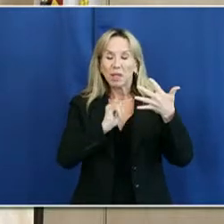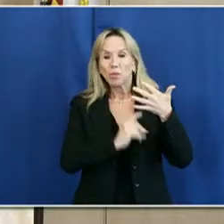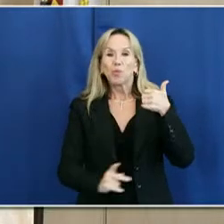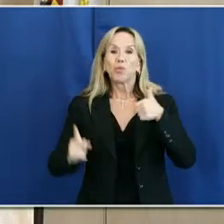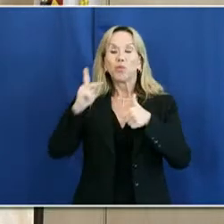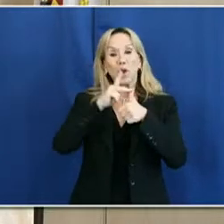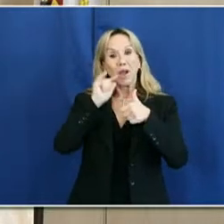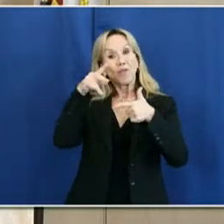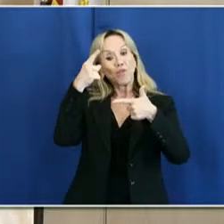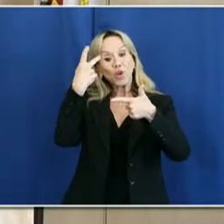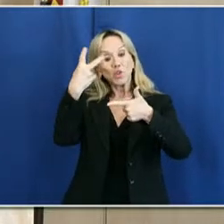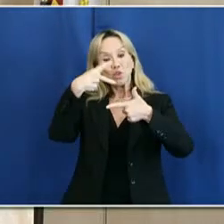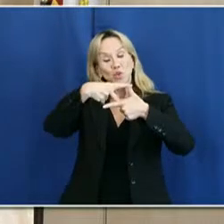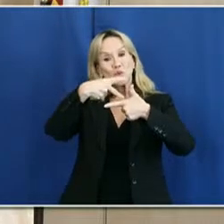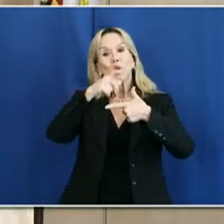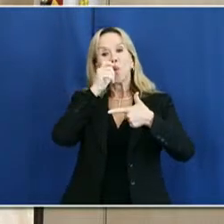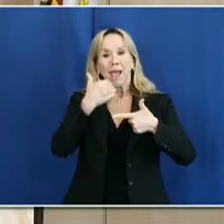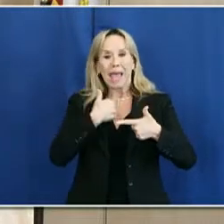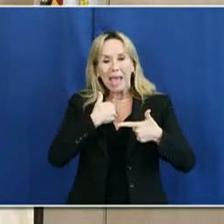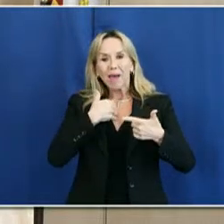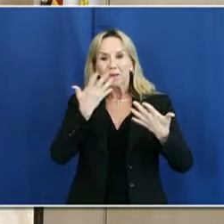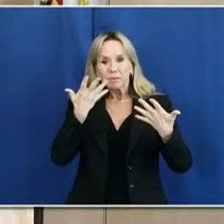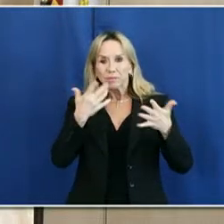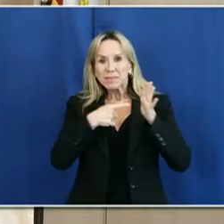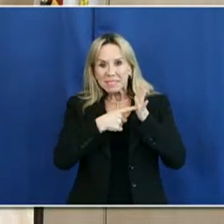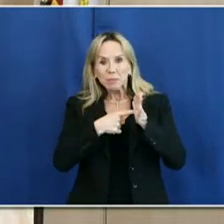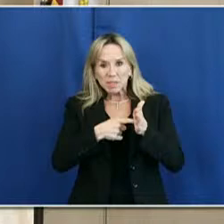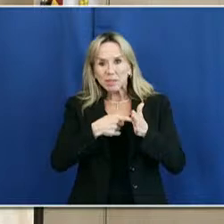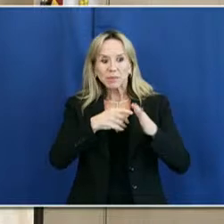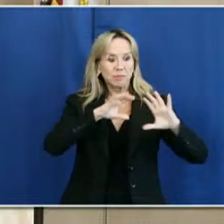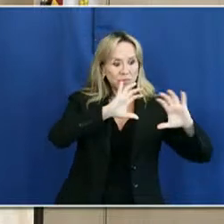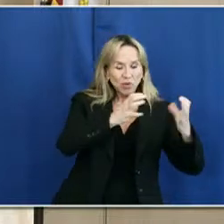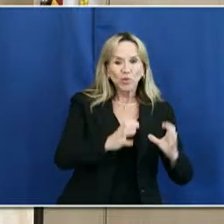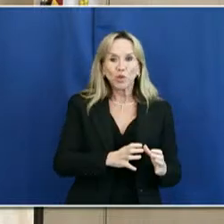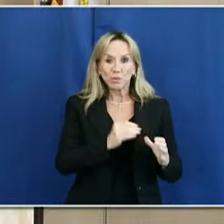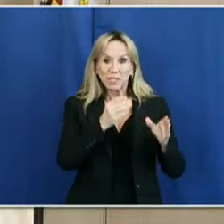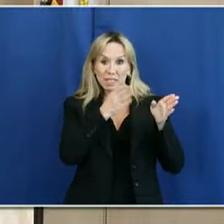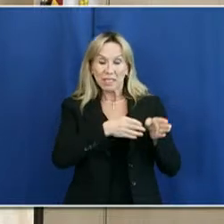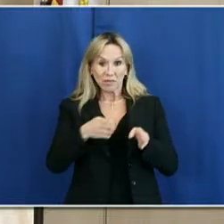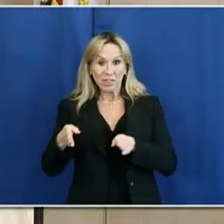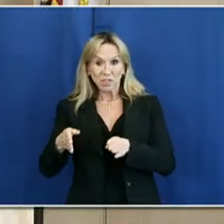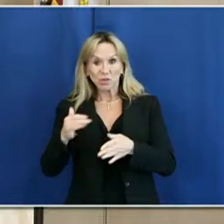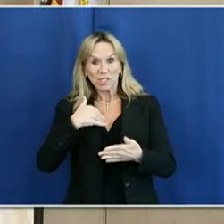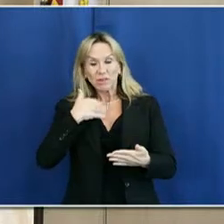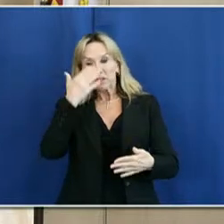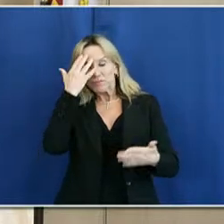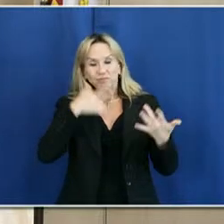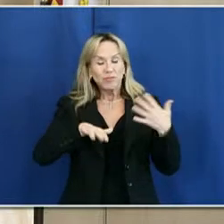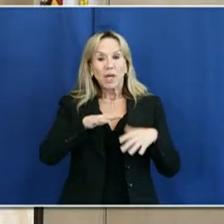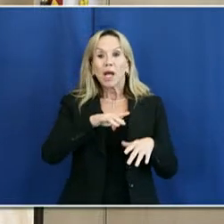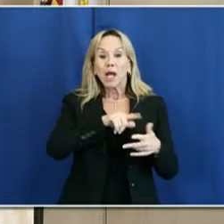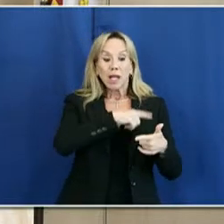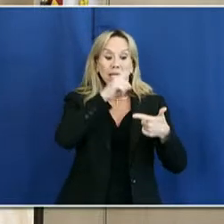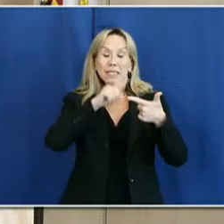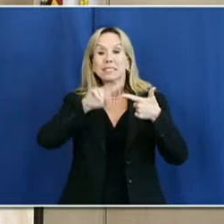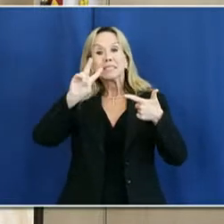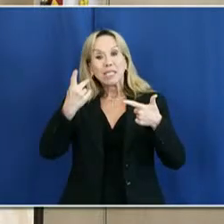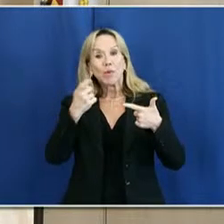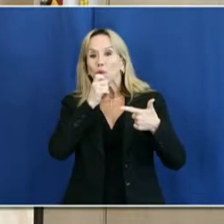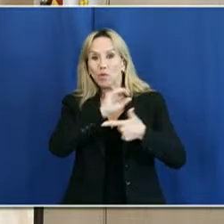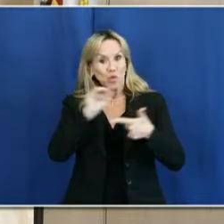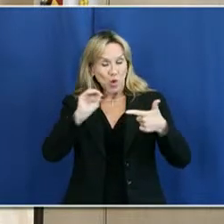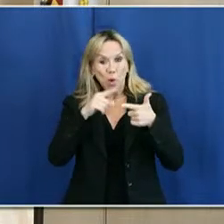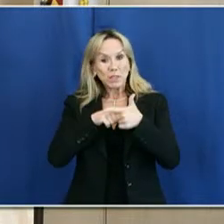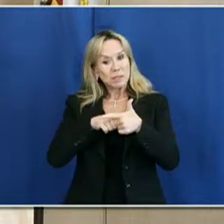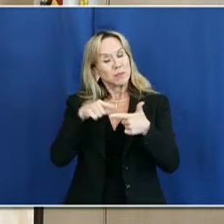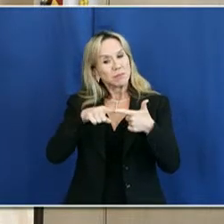priority levels are focused on symptomatic groups and individuals, and then the second two on asymptomatic groups and